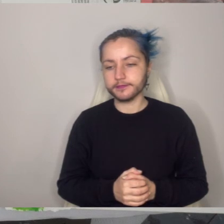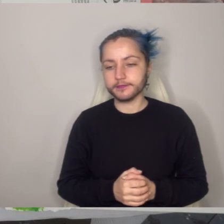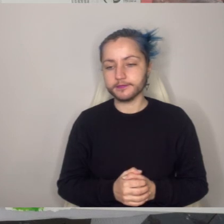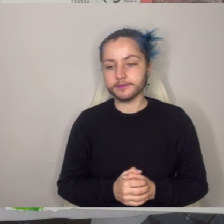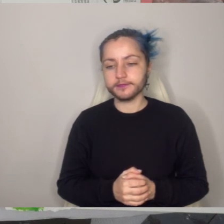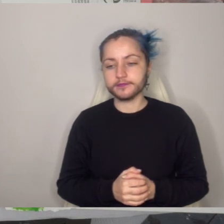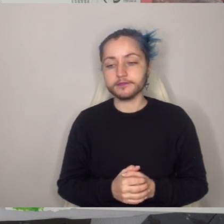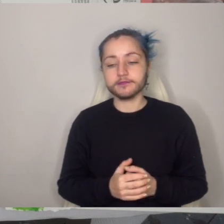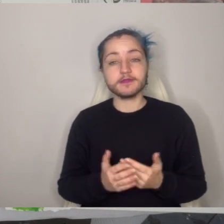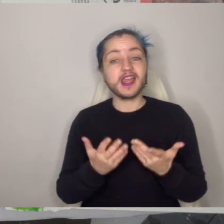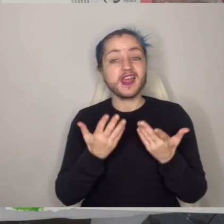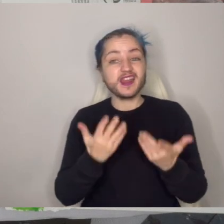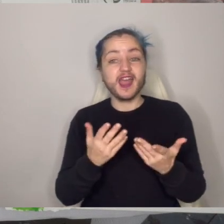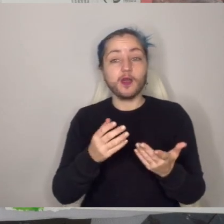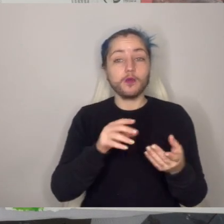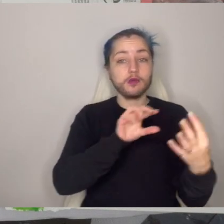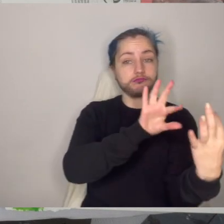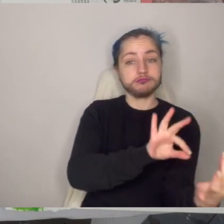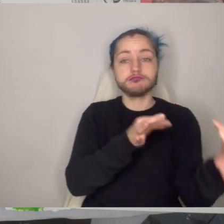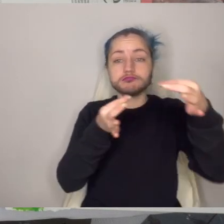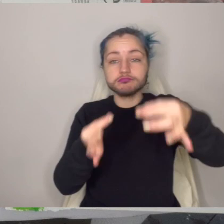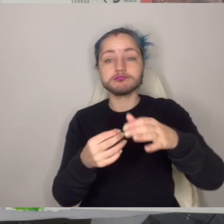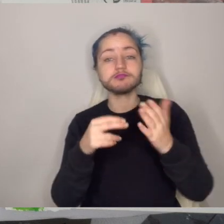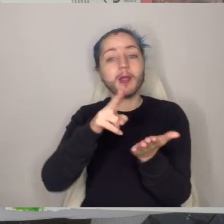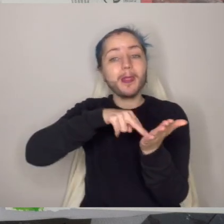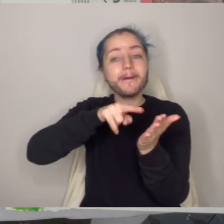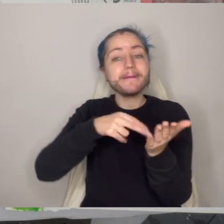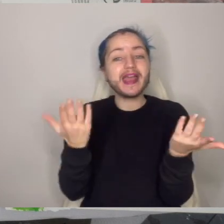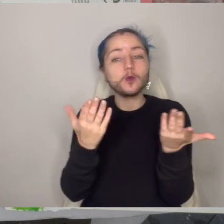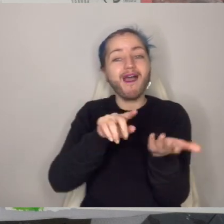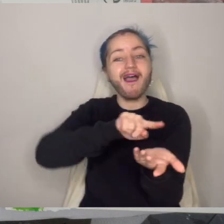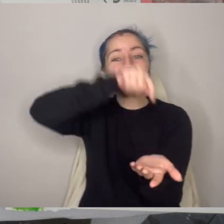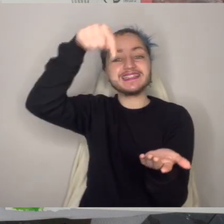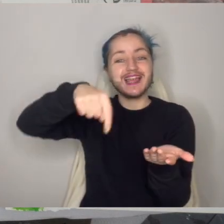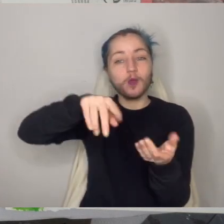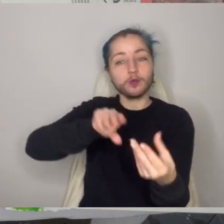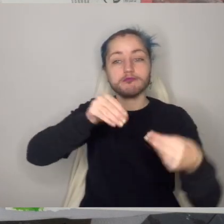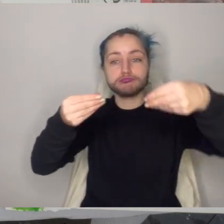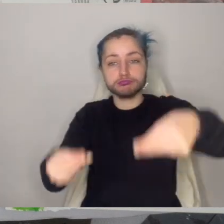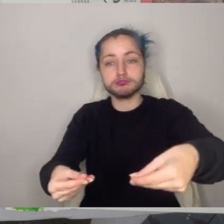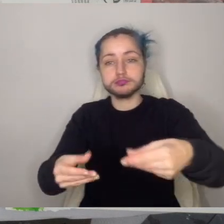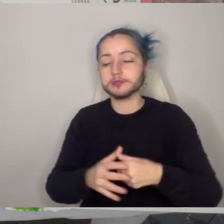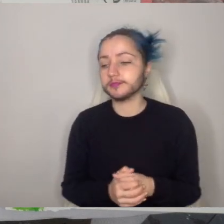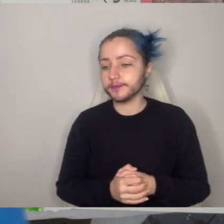And this time I'm going to place these paint side down onto the surface.